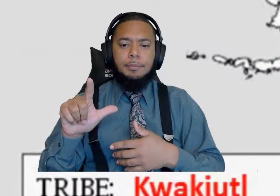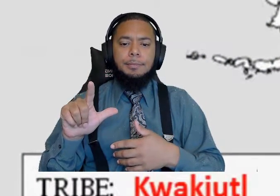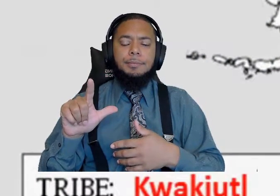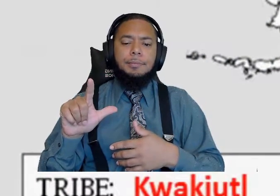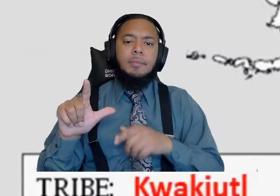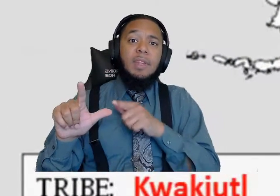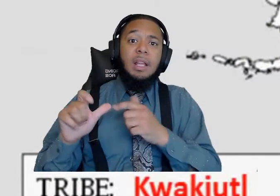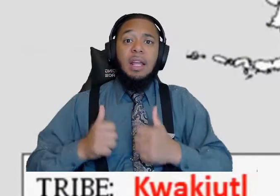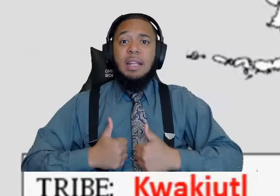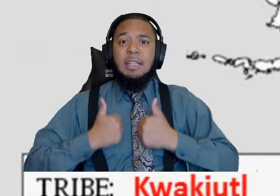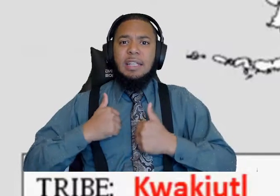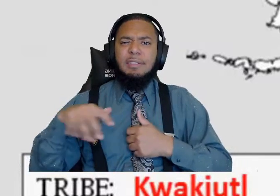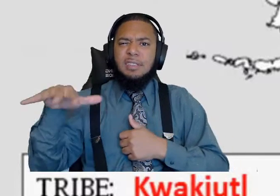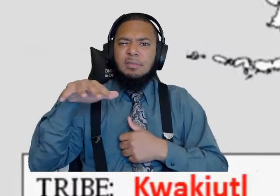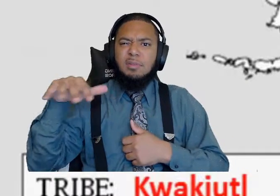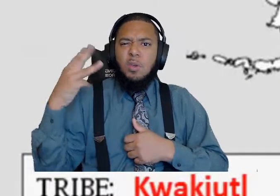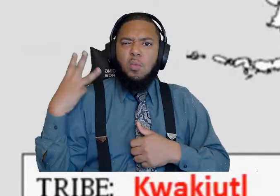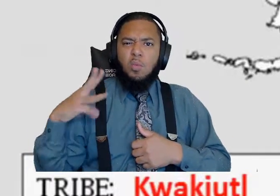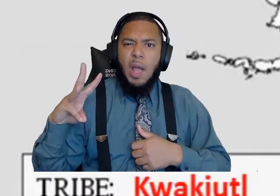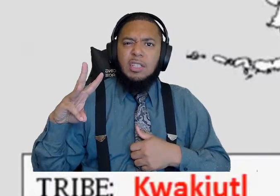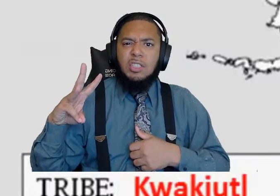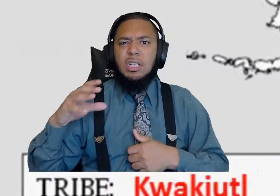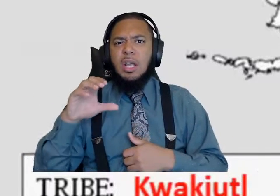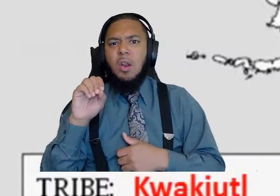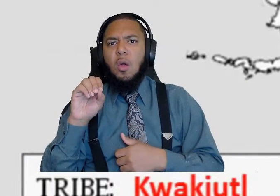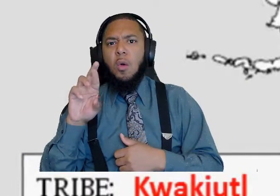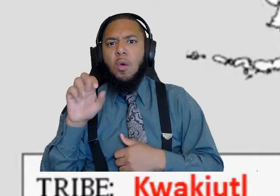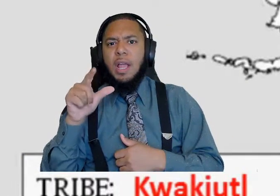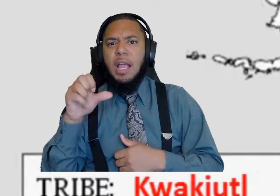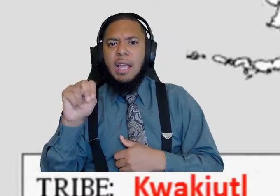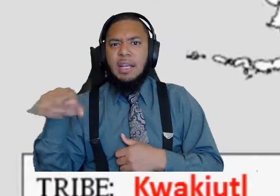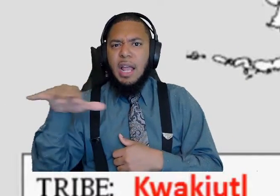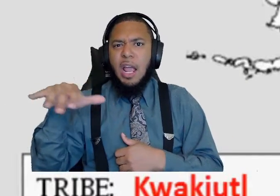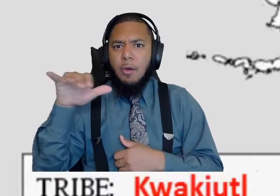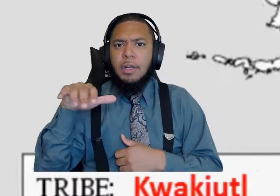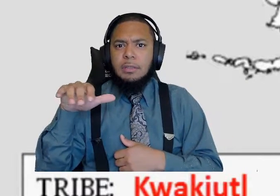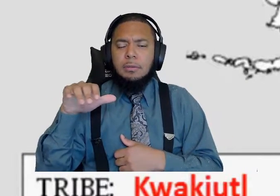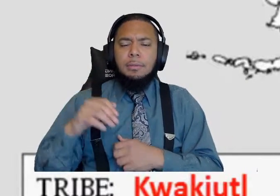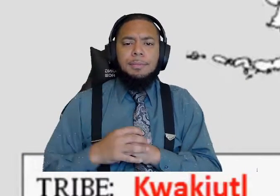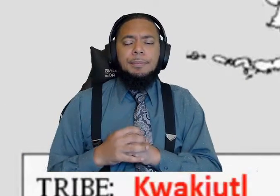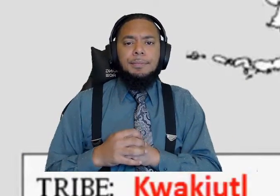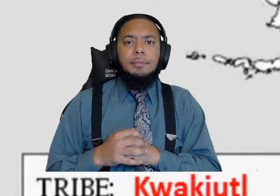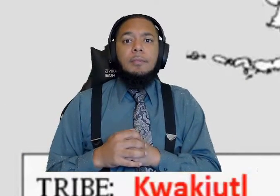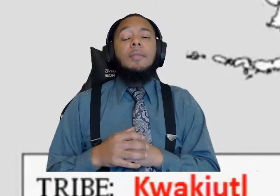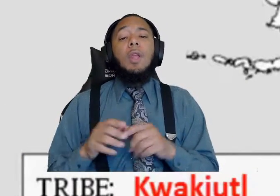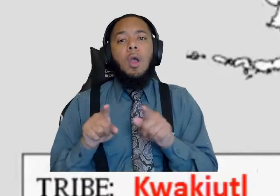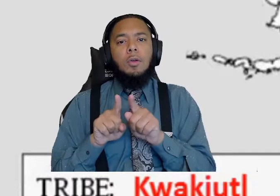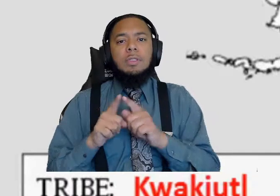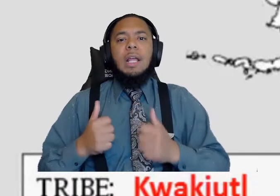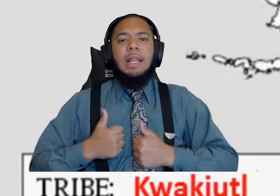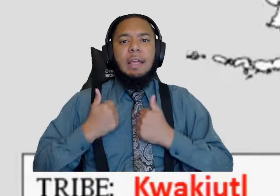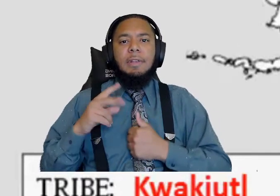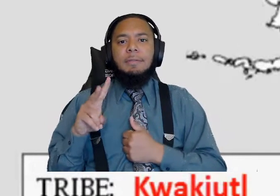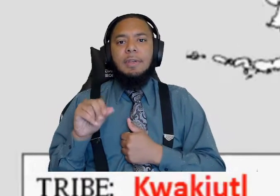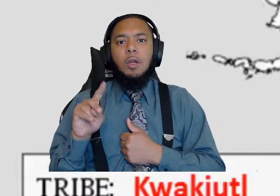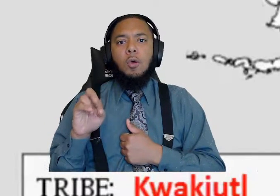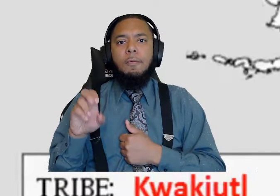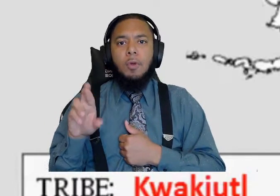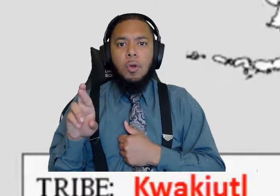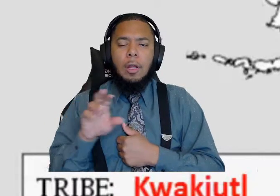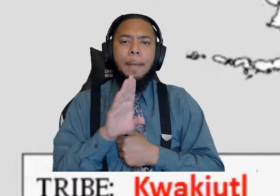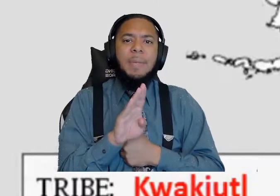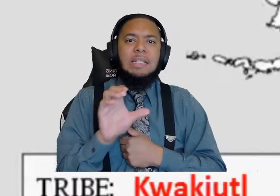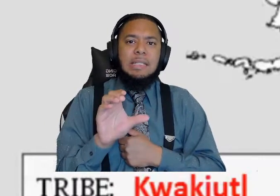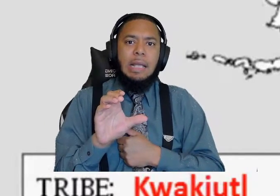Kwakiutl live in present-day Washington and Oregon, which is in the Pacific Northwest. They also live in Vancouver and British Columbia, which is part of